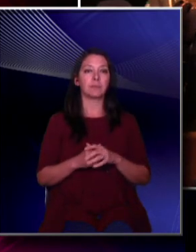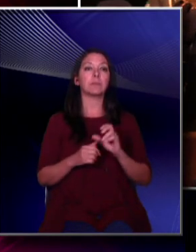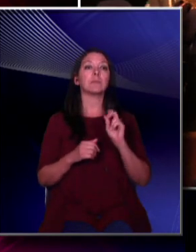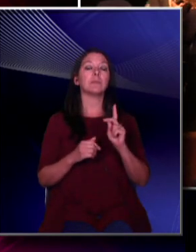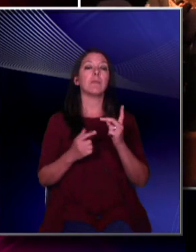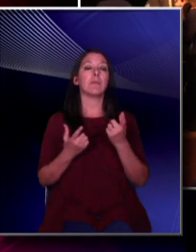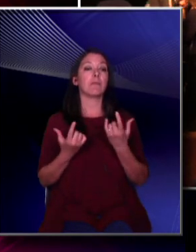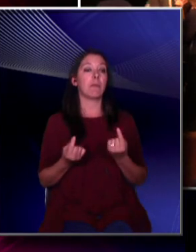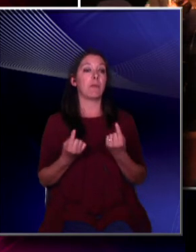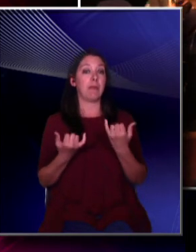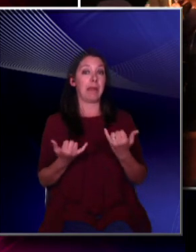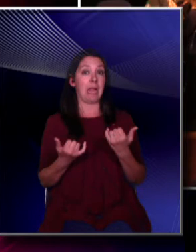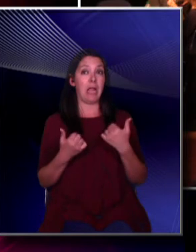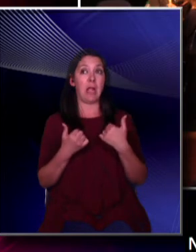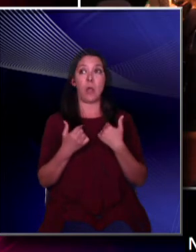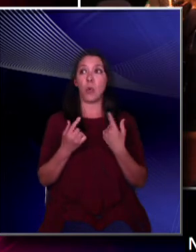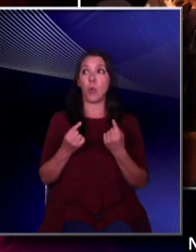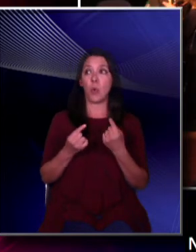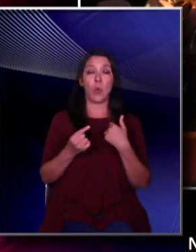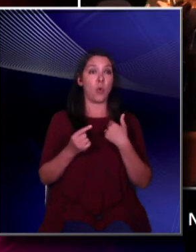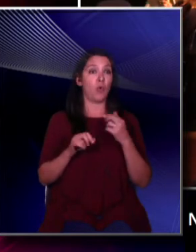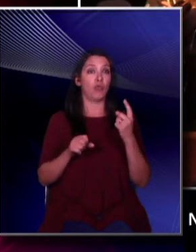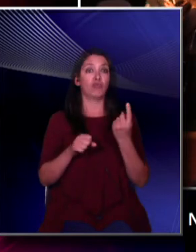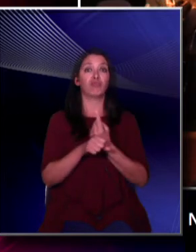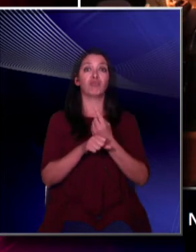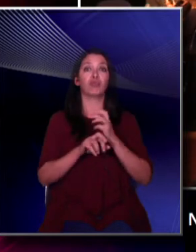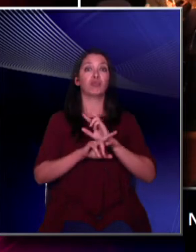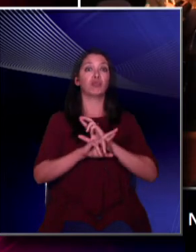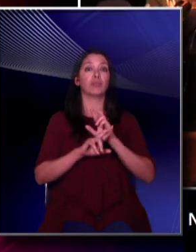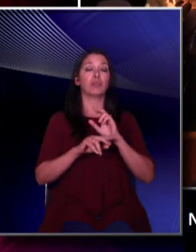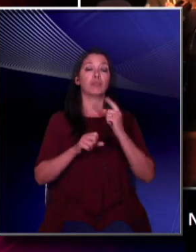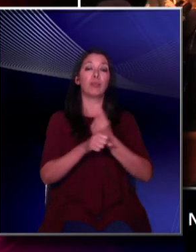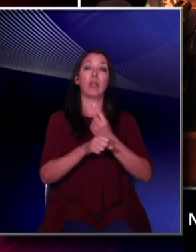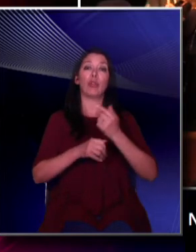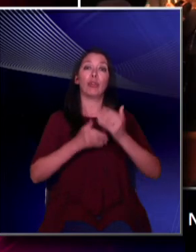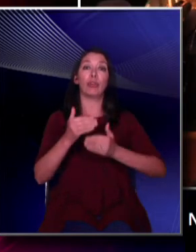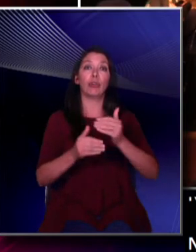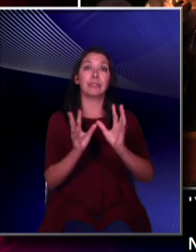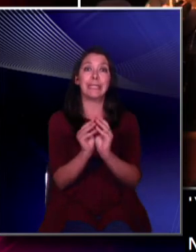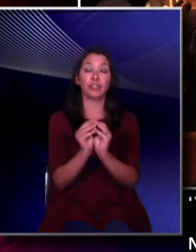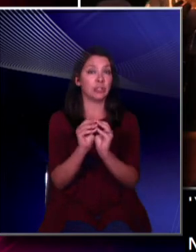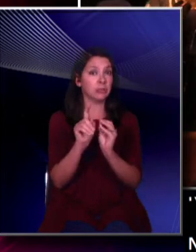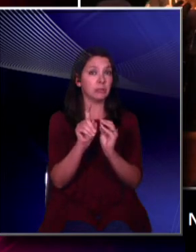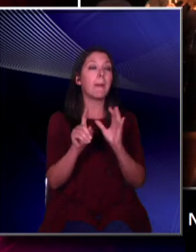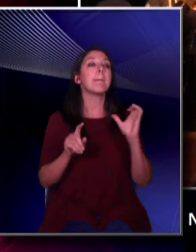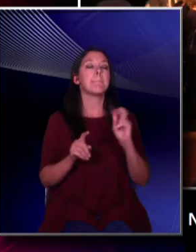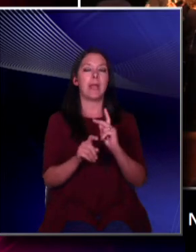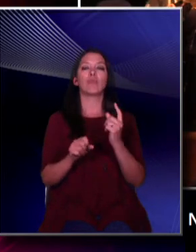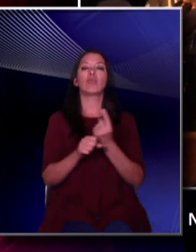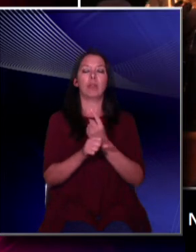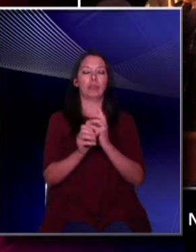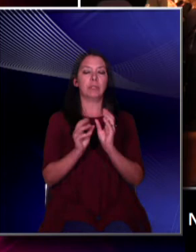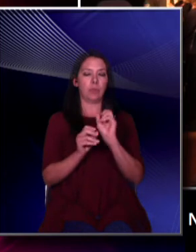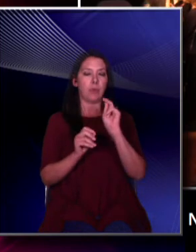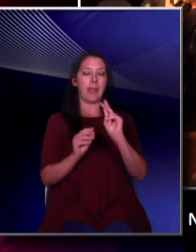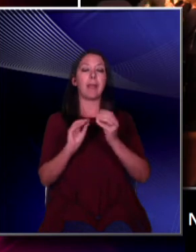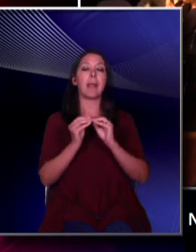Procedurally, do I need to make a motion, or are we just back in regular session now? So we're back in regular session. Okay. Item number